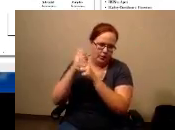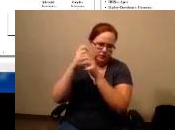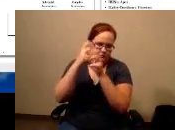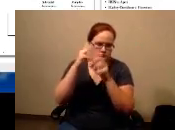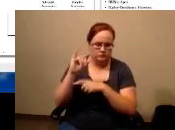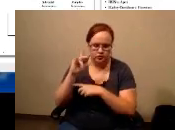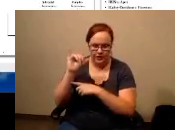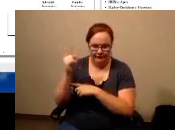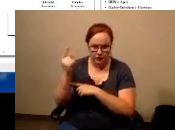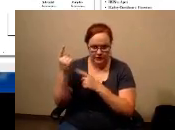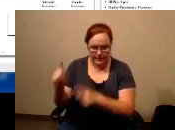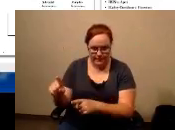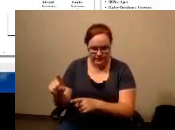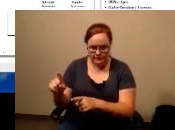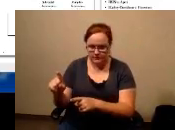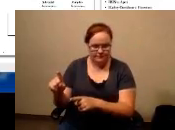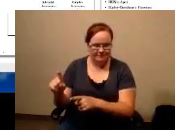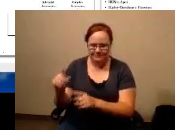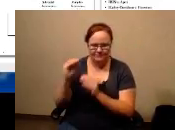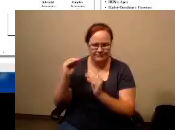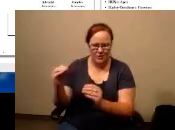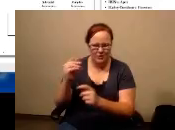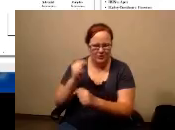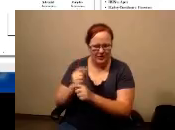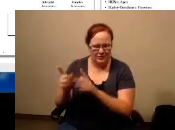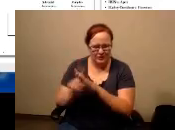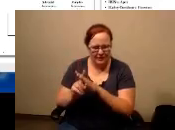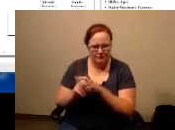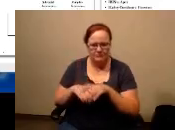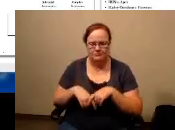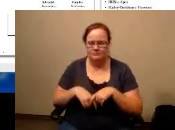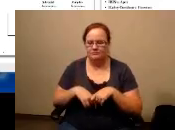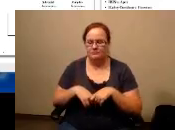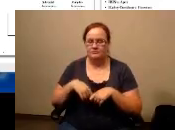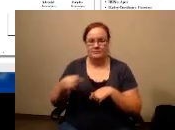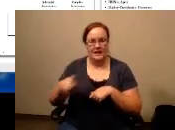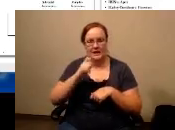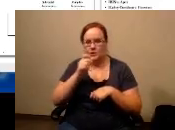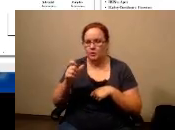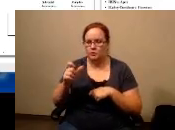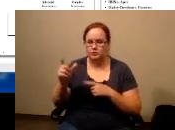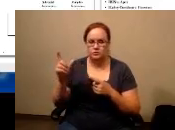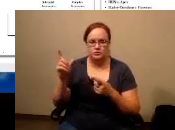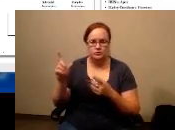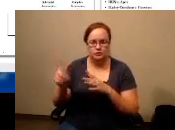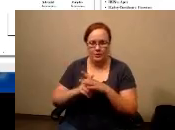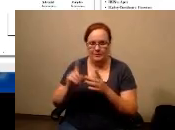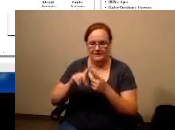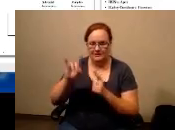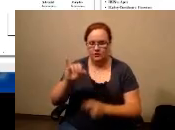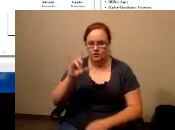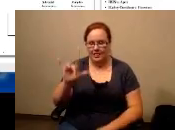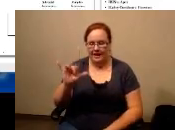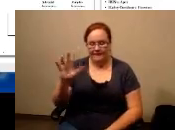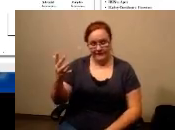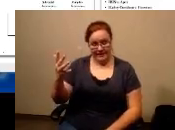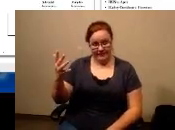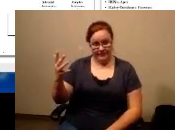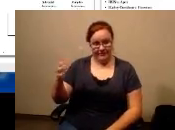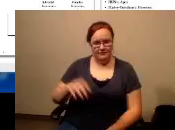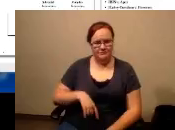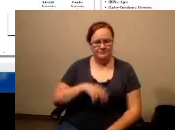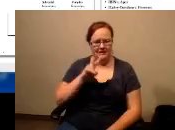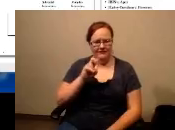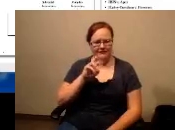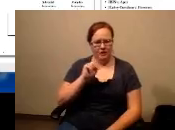July 1st comes, July 1st goes, no truck. The Big Boom truck does not show up until July 5th. Vern is tearing down the